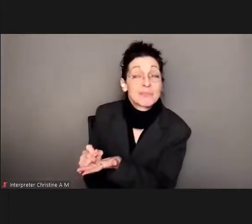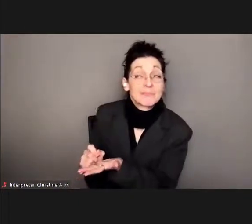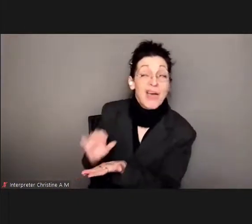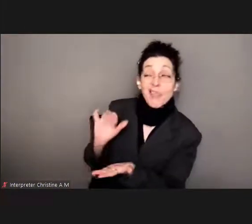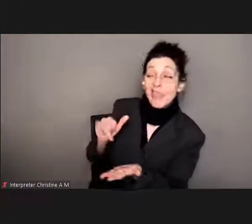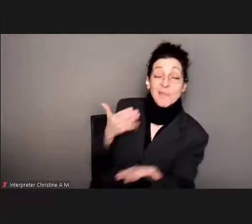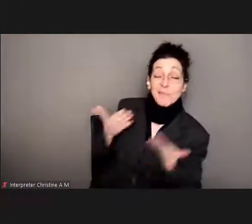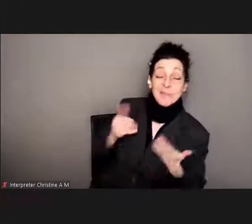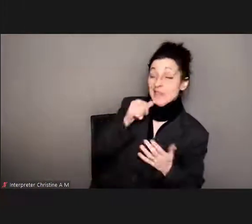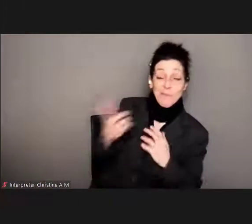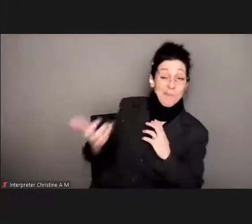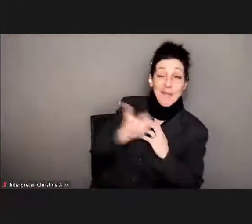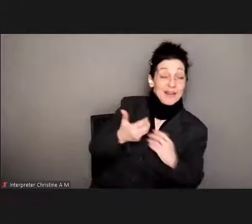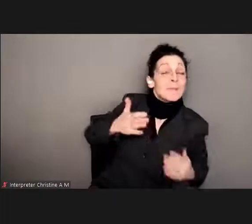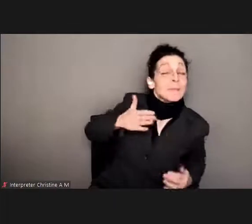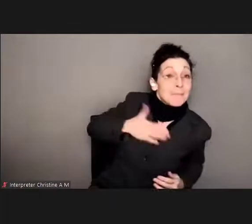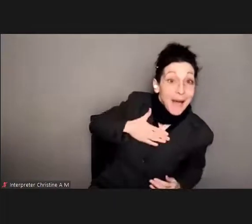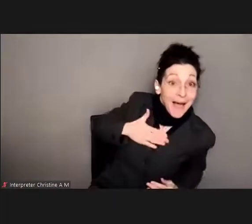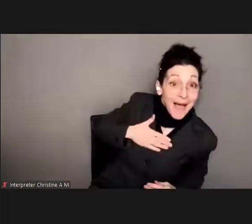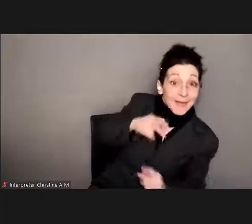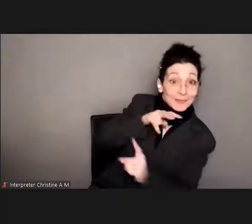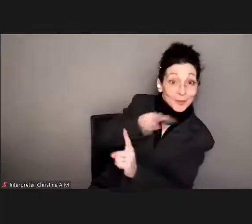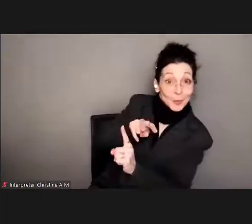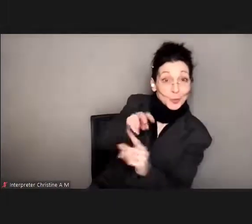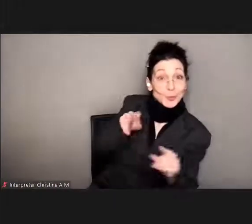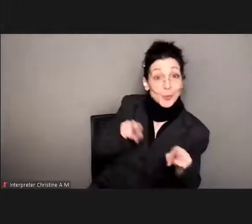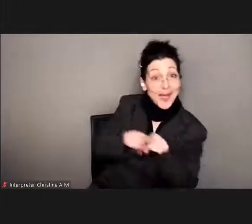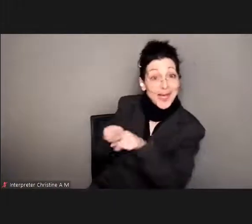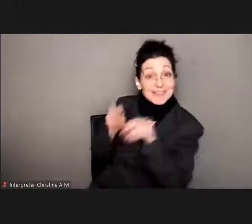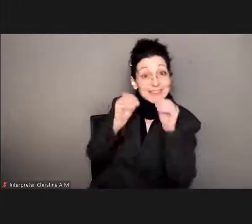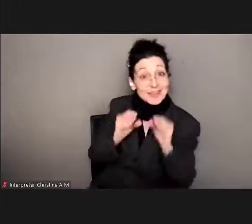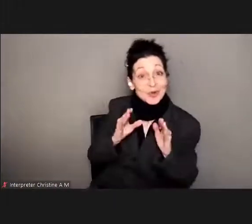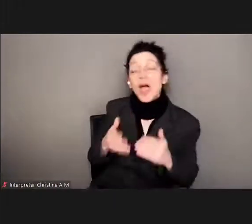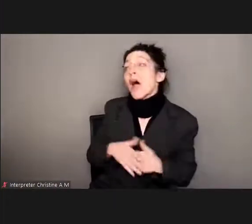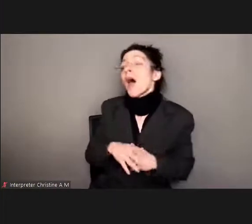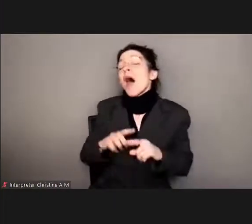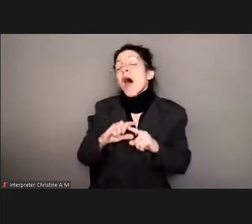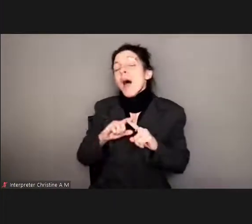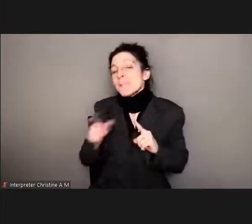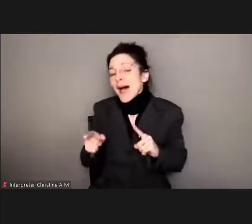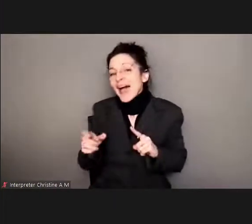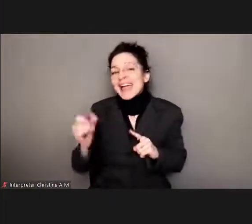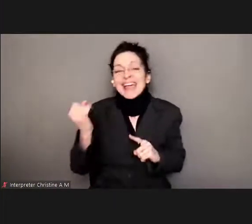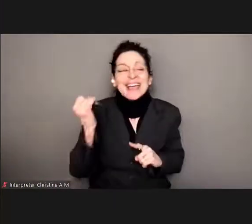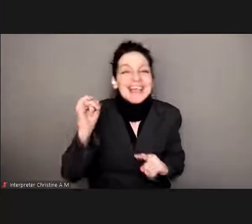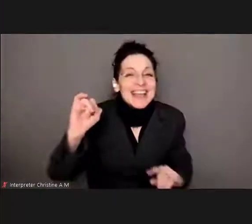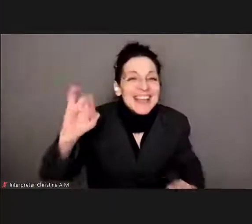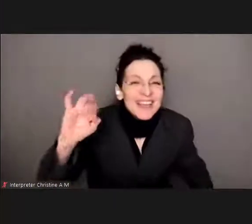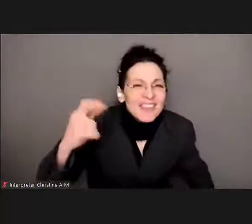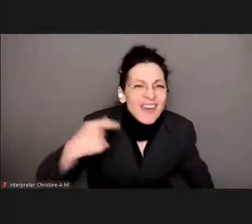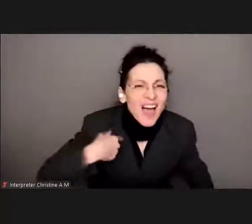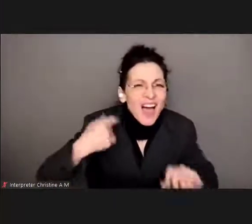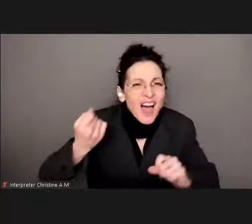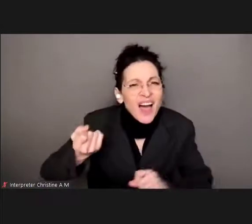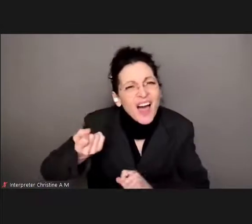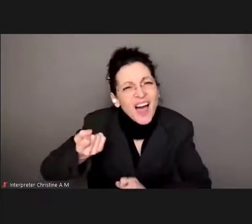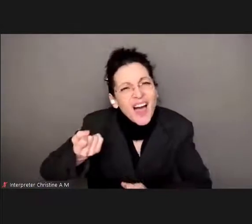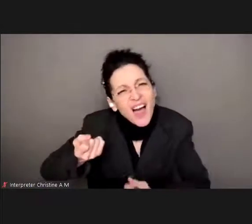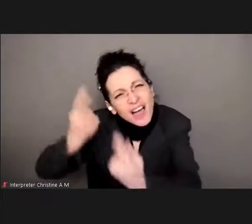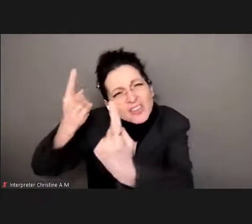class, but at least getting clarity on that gets us one step closer to, does it have to happen that